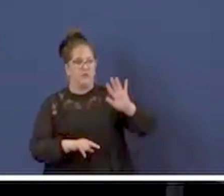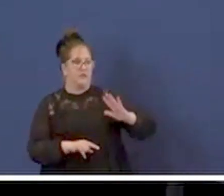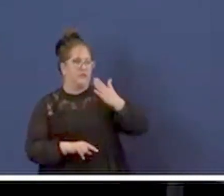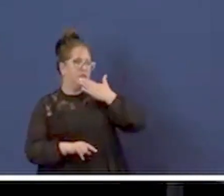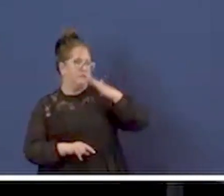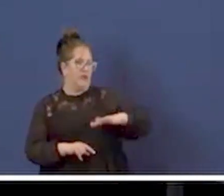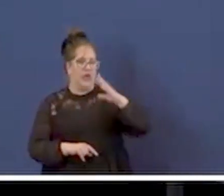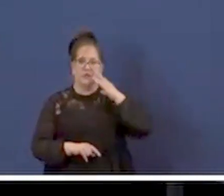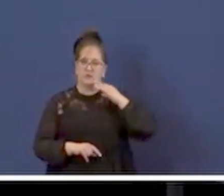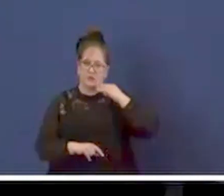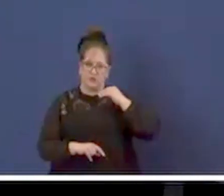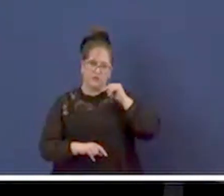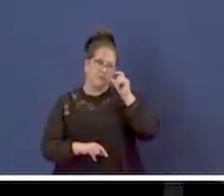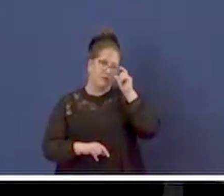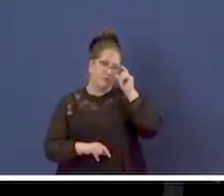tenant.